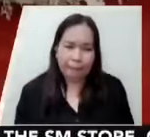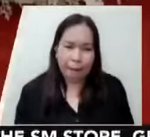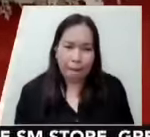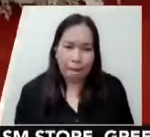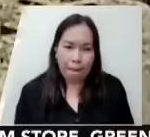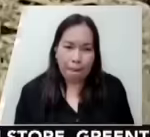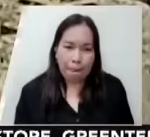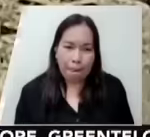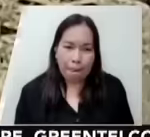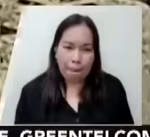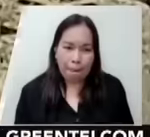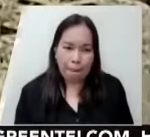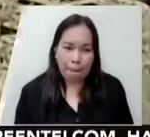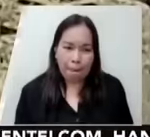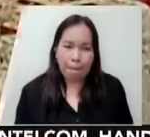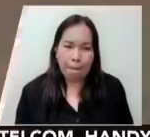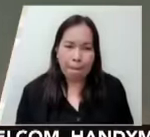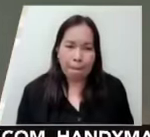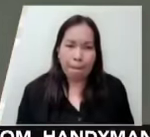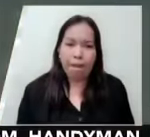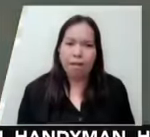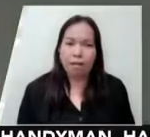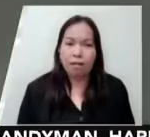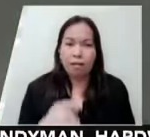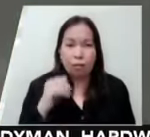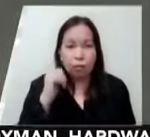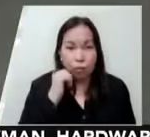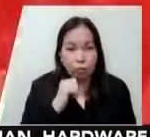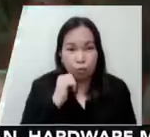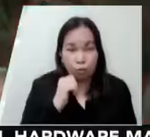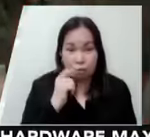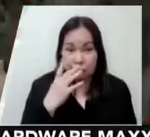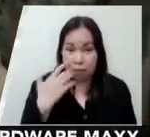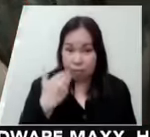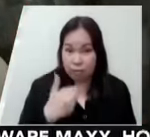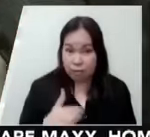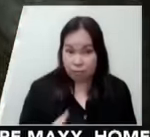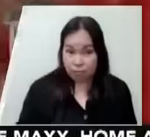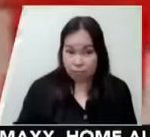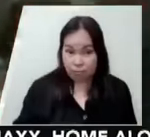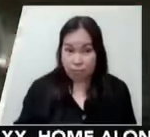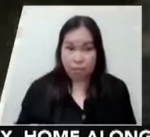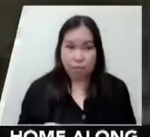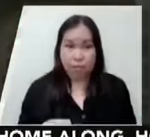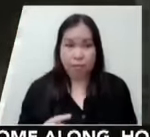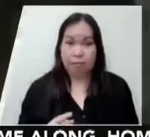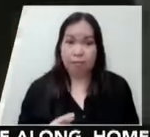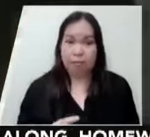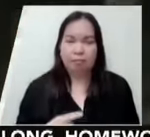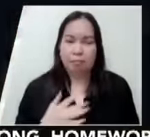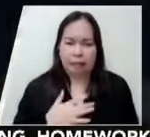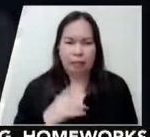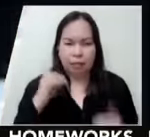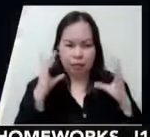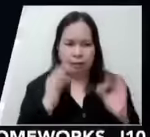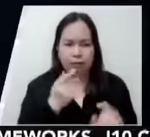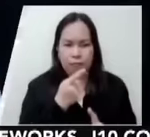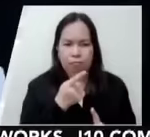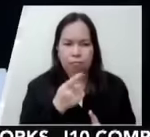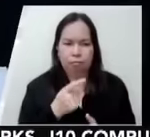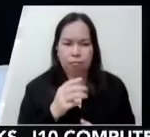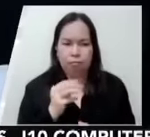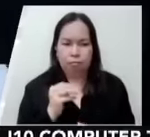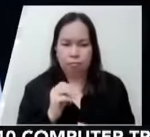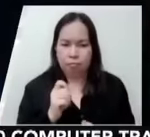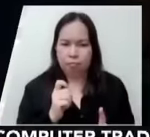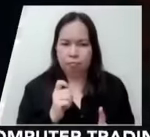Being single isn't always a status. It's a choice. Yan ang mantra ni Sparkle Star Max Collins matapos ang